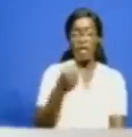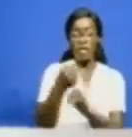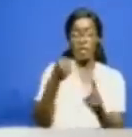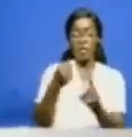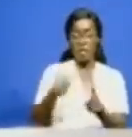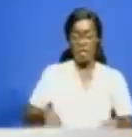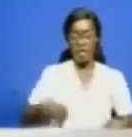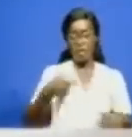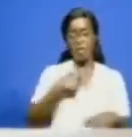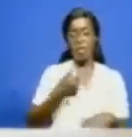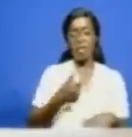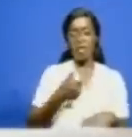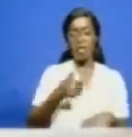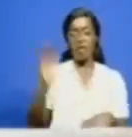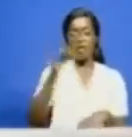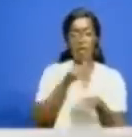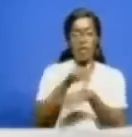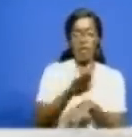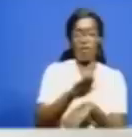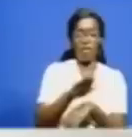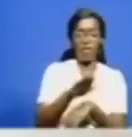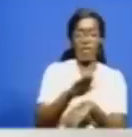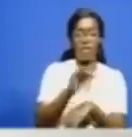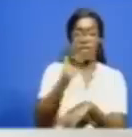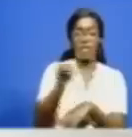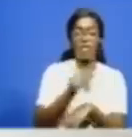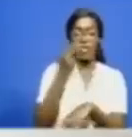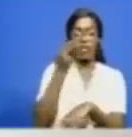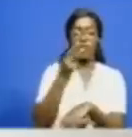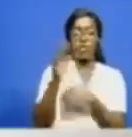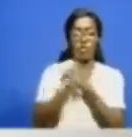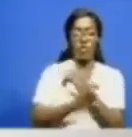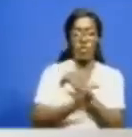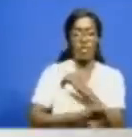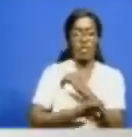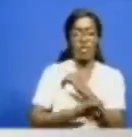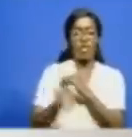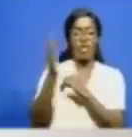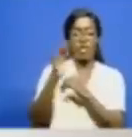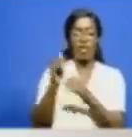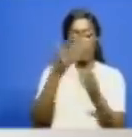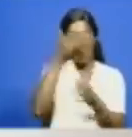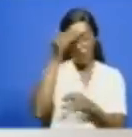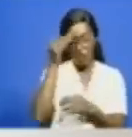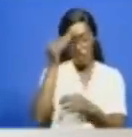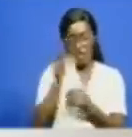life shall never be lost, just as his vision of this country shall never be forgotten.